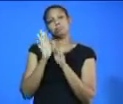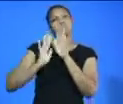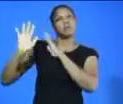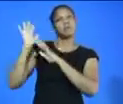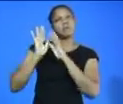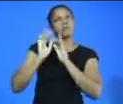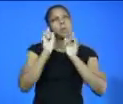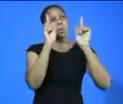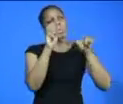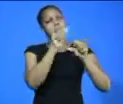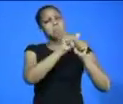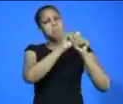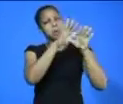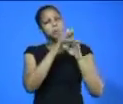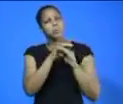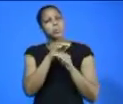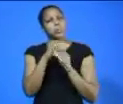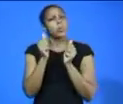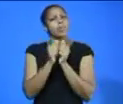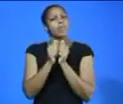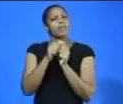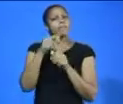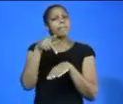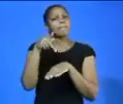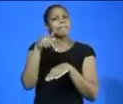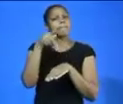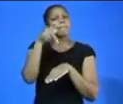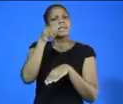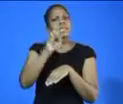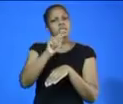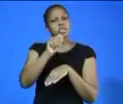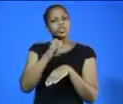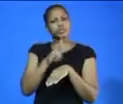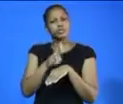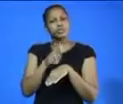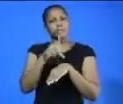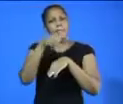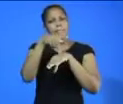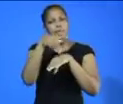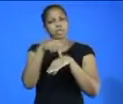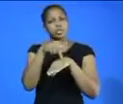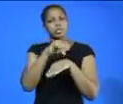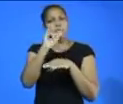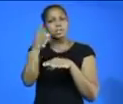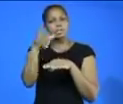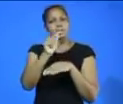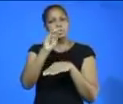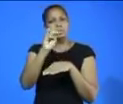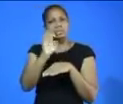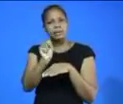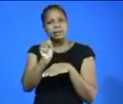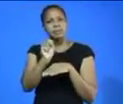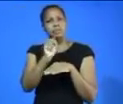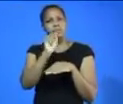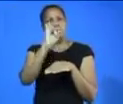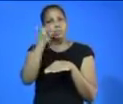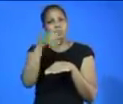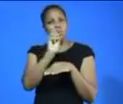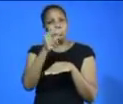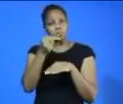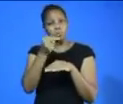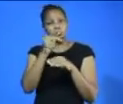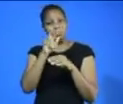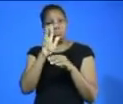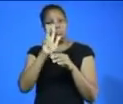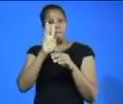with Peter, James, and John, and the other disciples were down at the foot of the